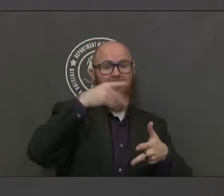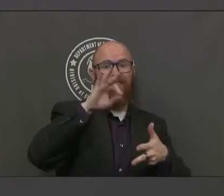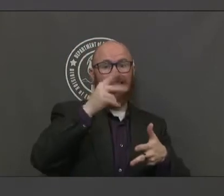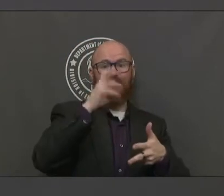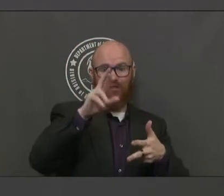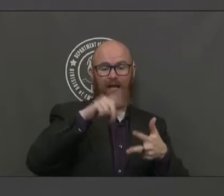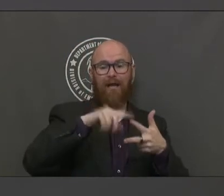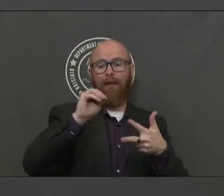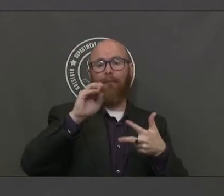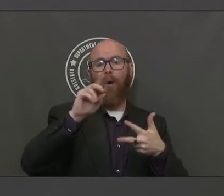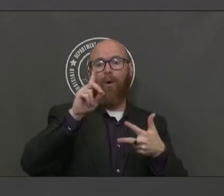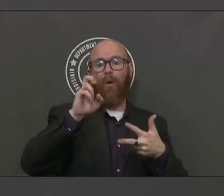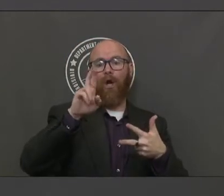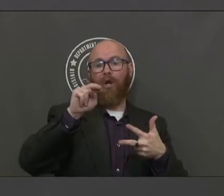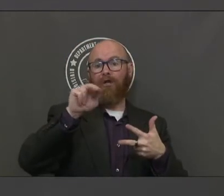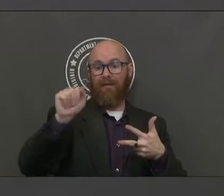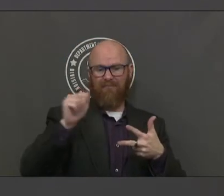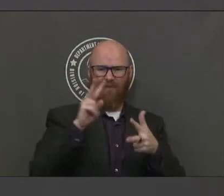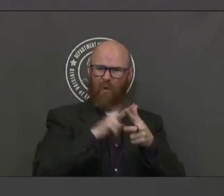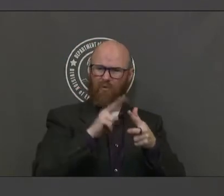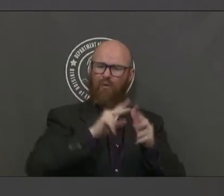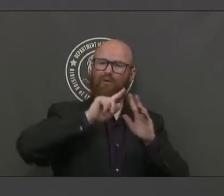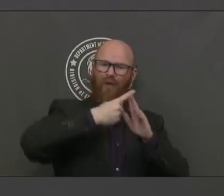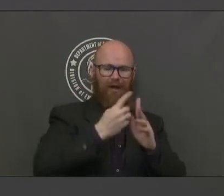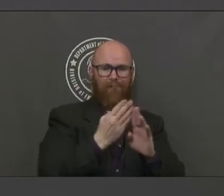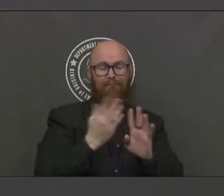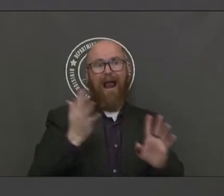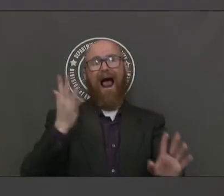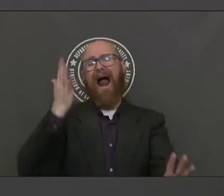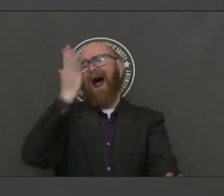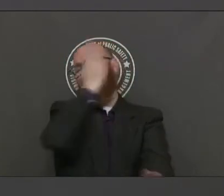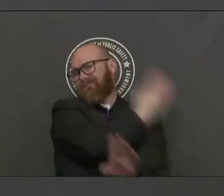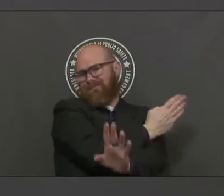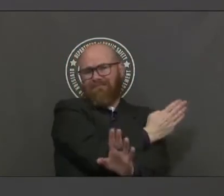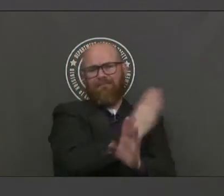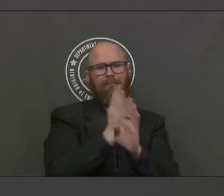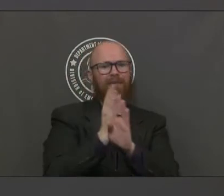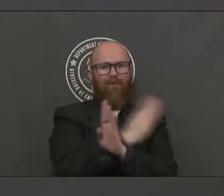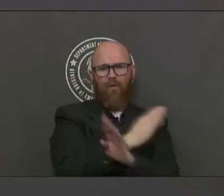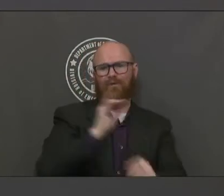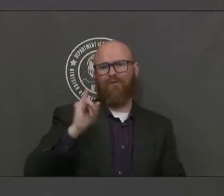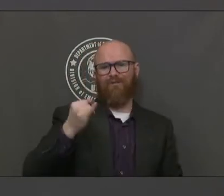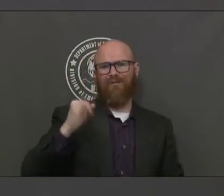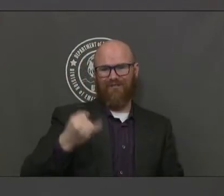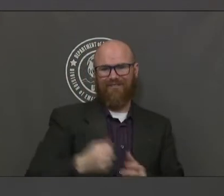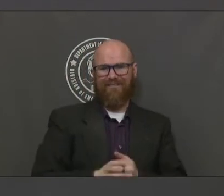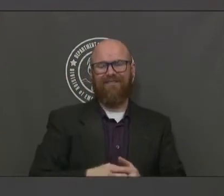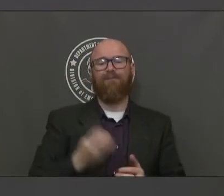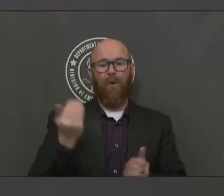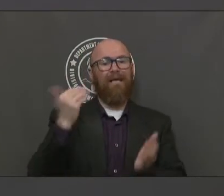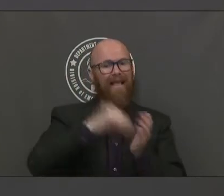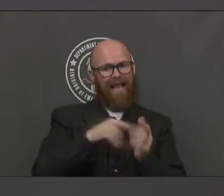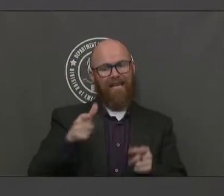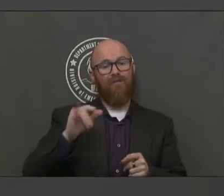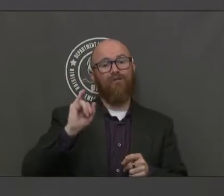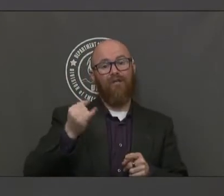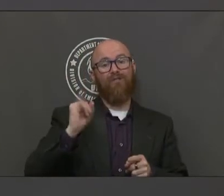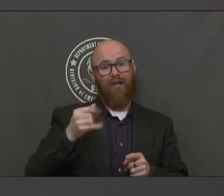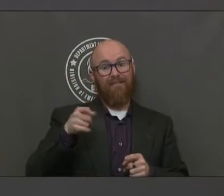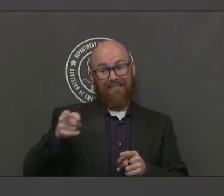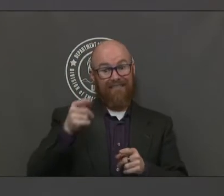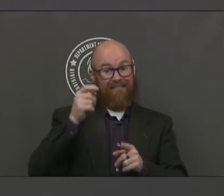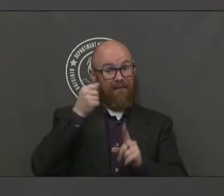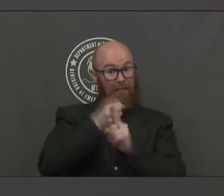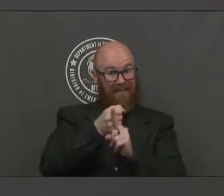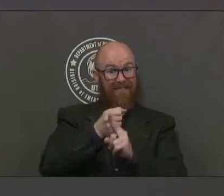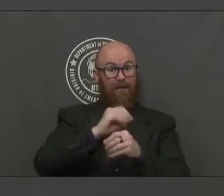we had widespread variants circulating. Johnson & Johnson did include variants, and it is effective against the variants,